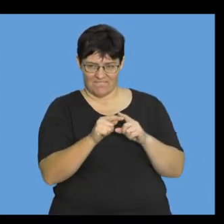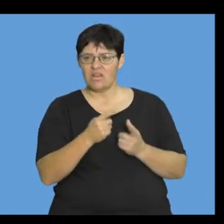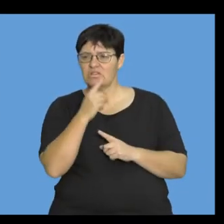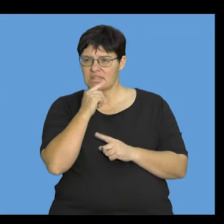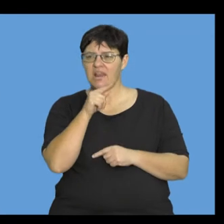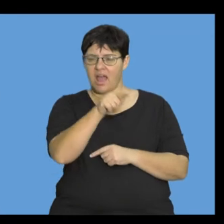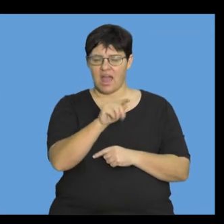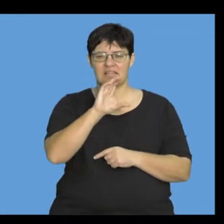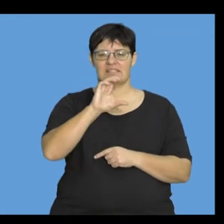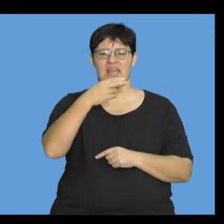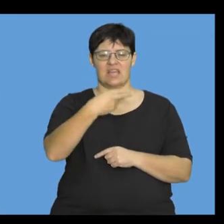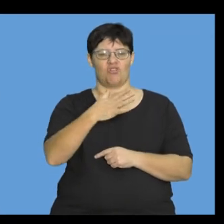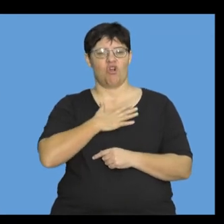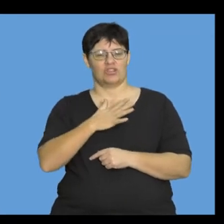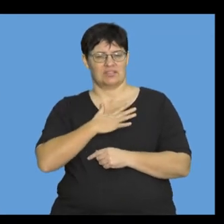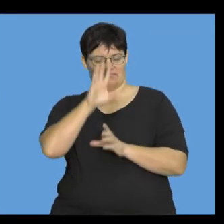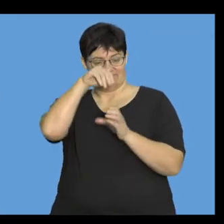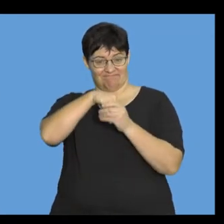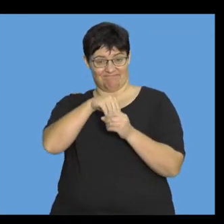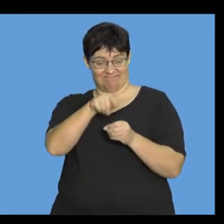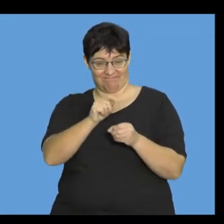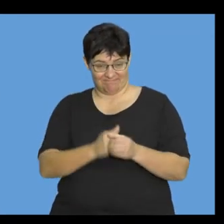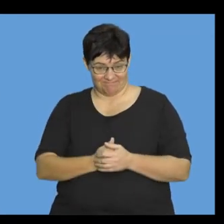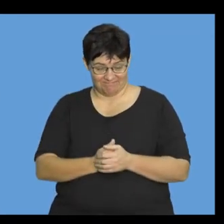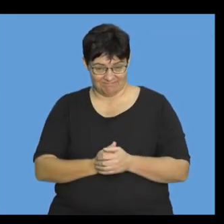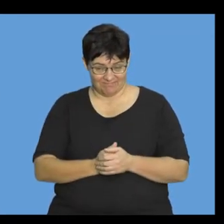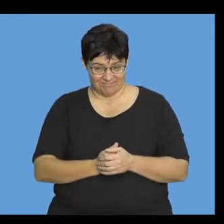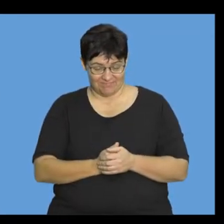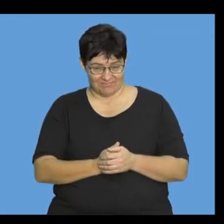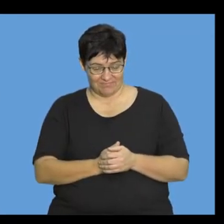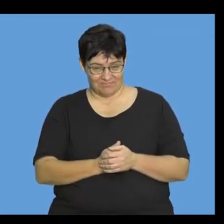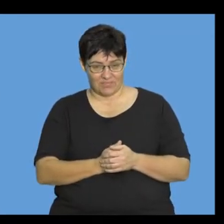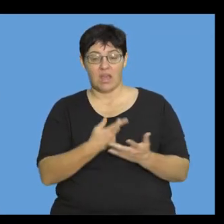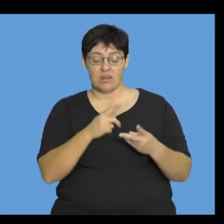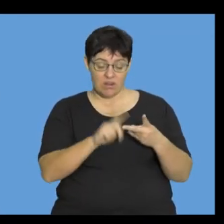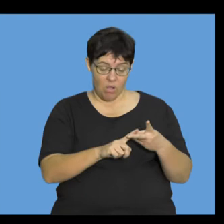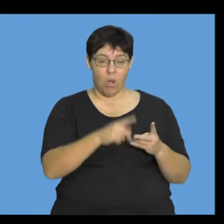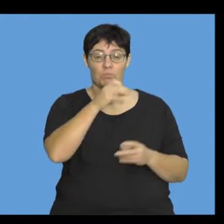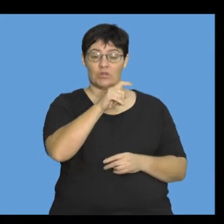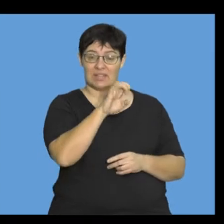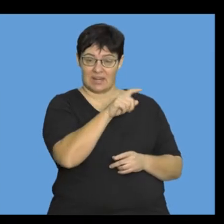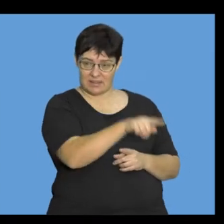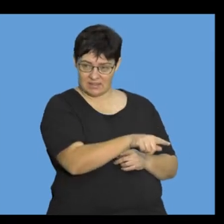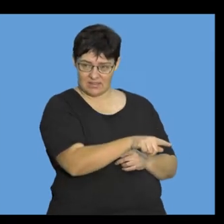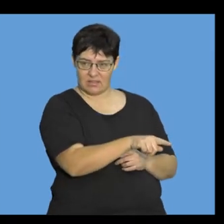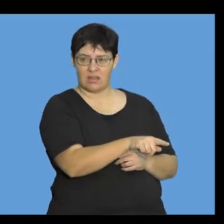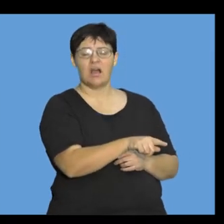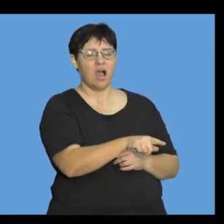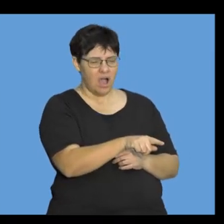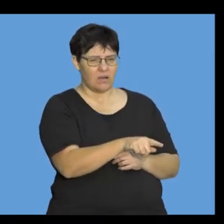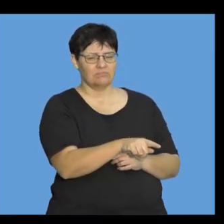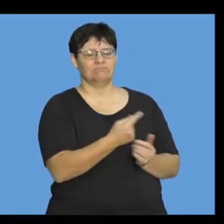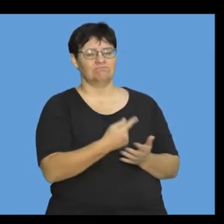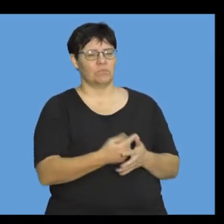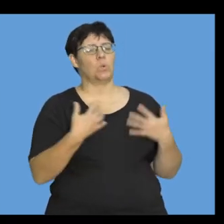carbon, hydrogen, and oxygens in that. Now when we come to proteins, proteins are a really,